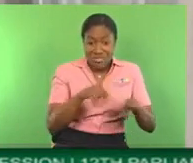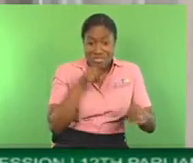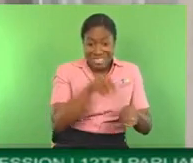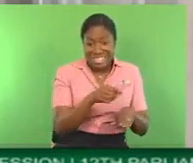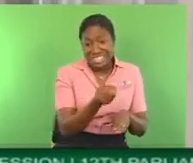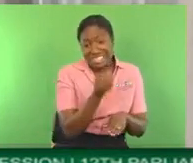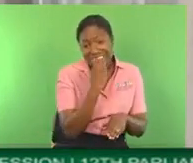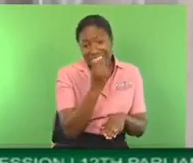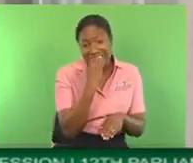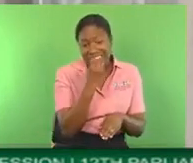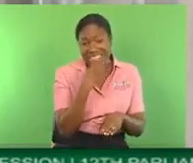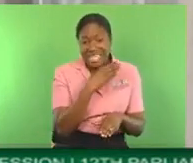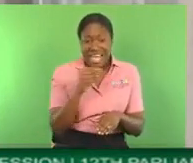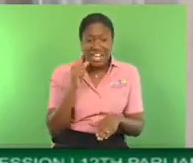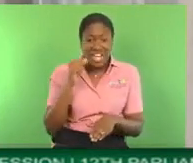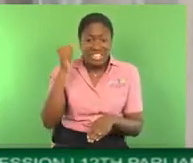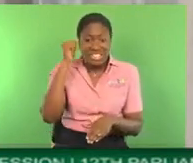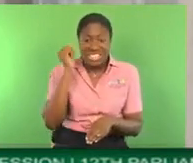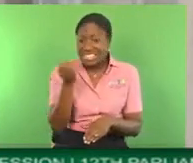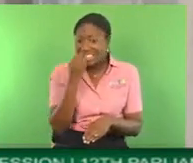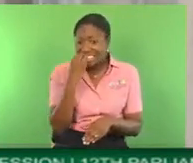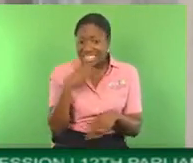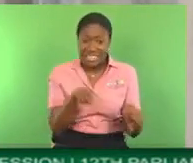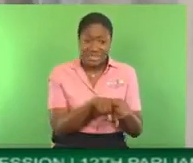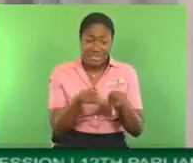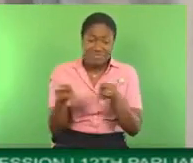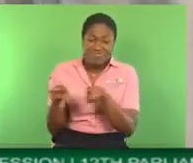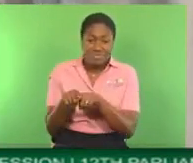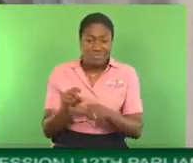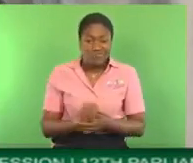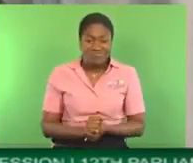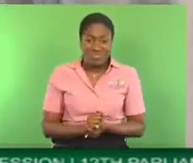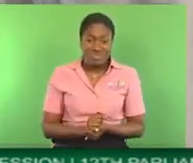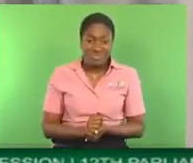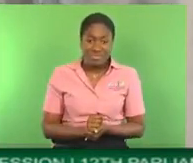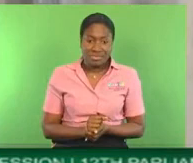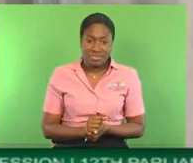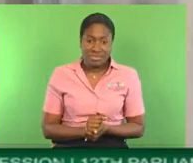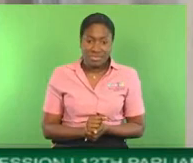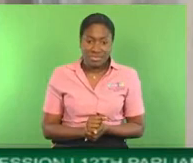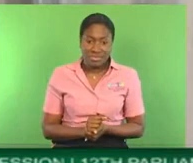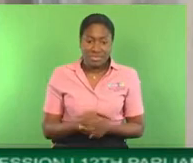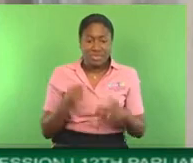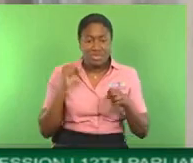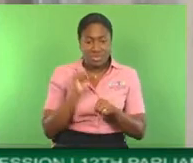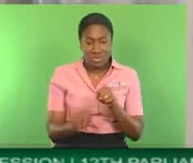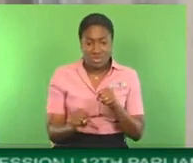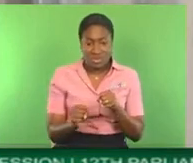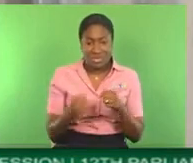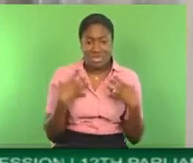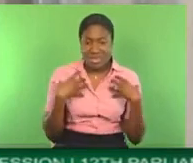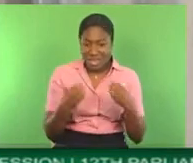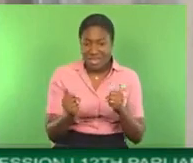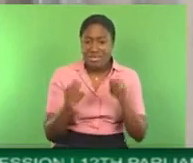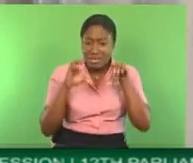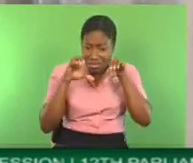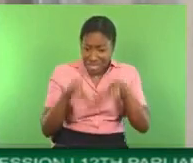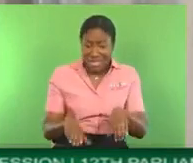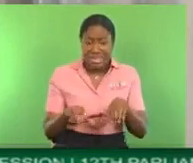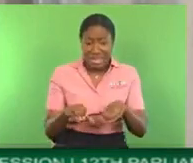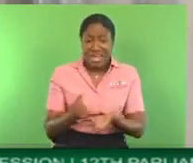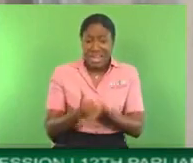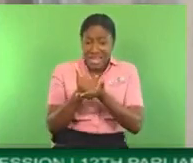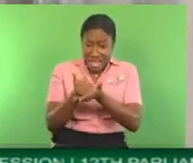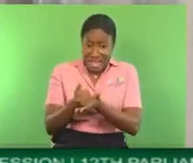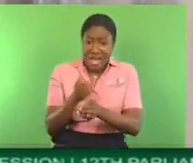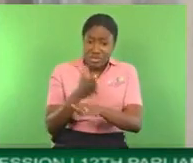eat, and adults are consuming it as well. So health is not a bottomless pit. So that means you're going to